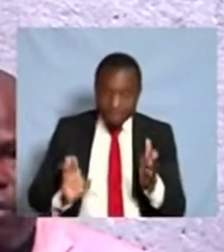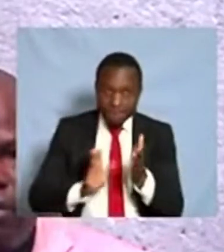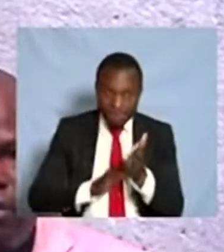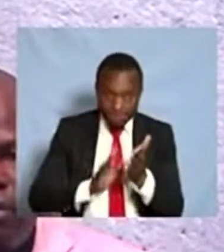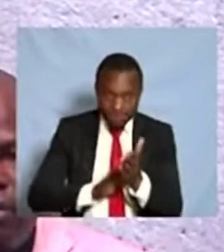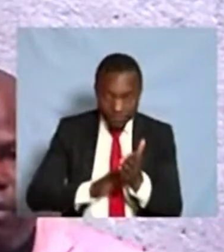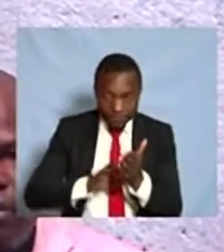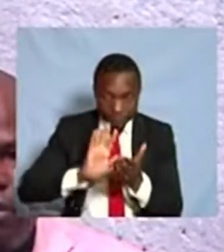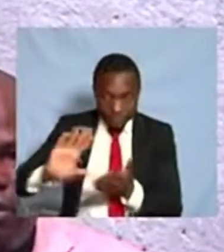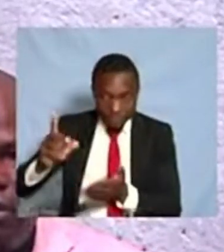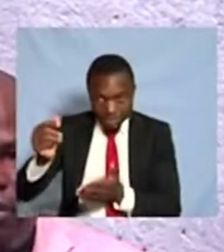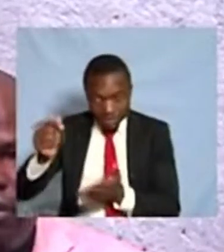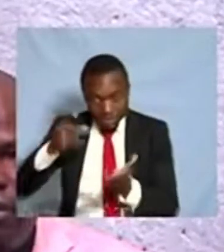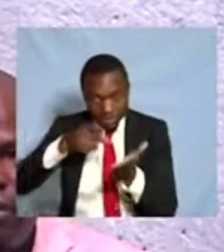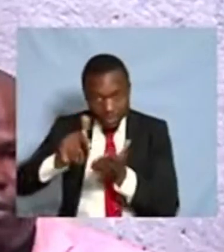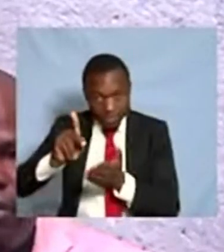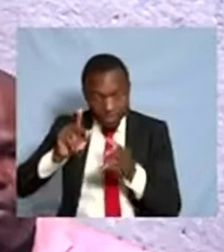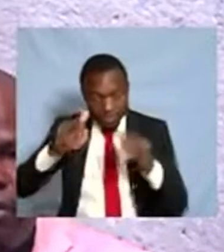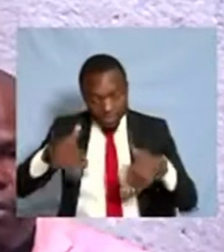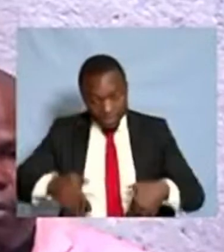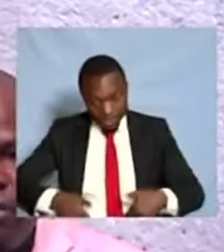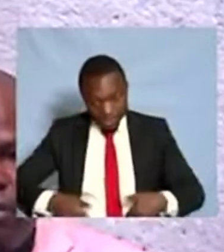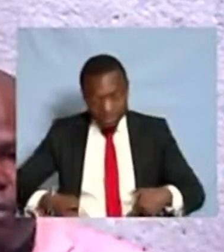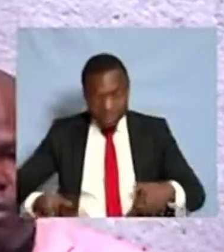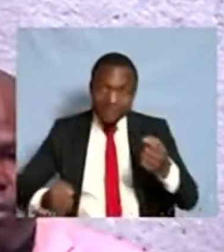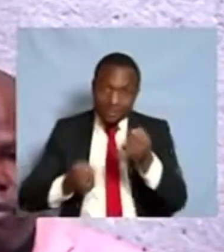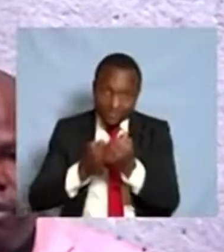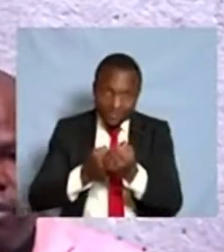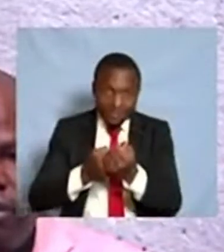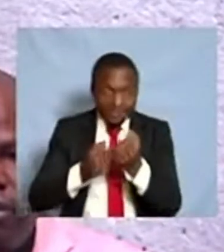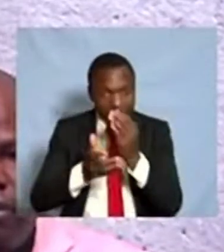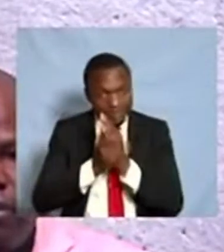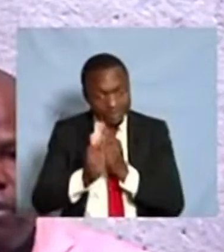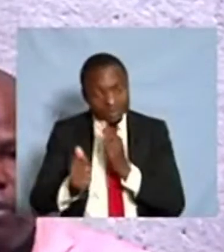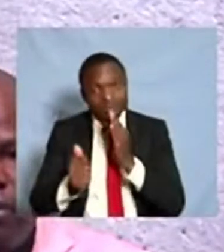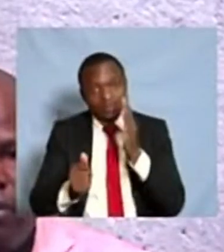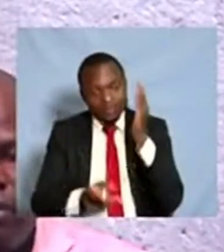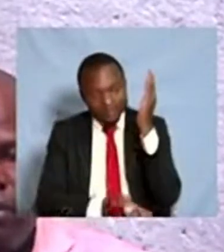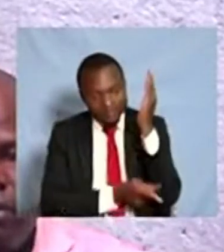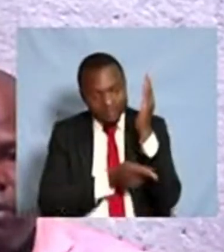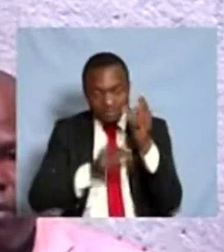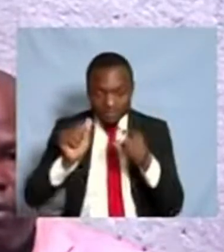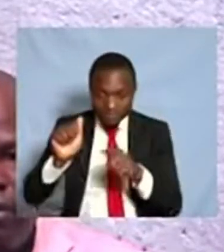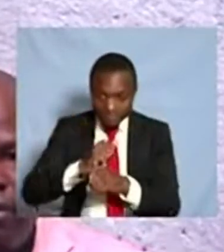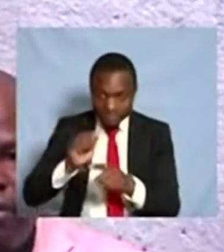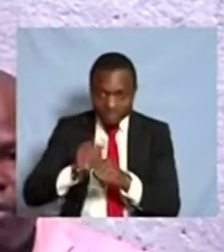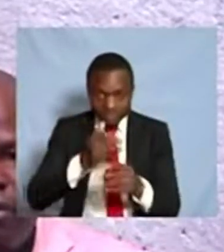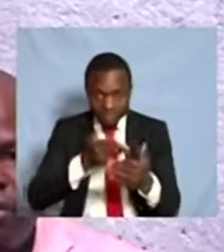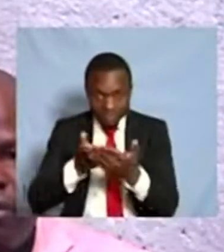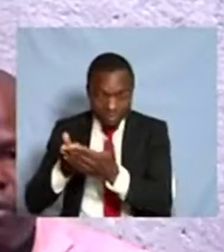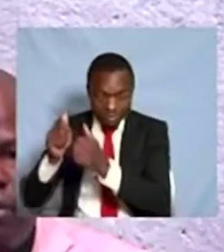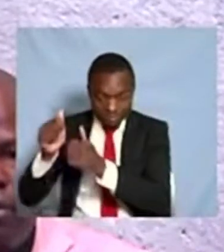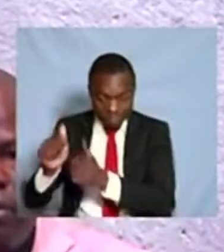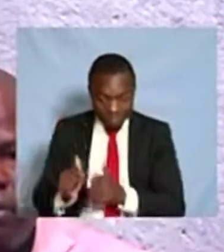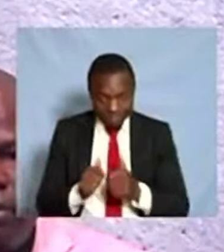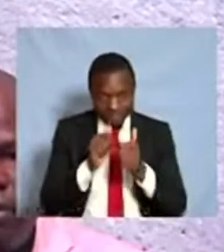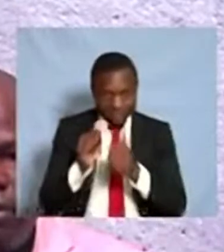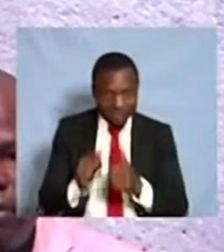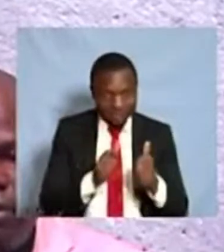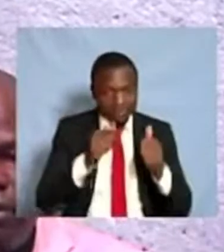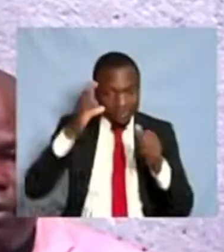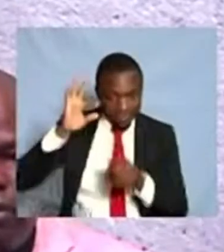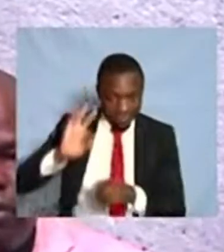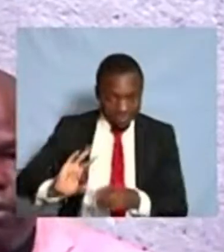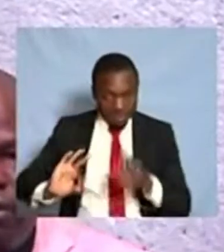paid, and vulnerable youths being sponsored for skills development training. These actions have far-reaching benefits